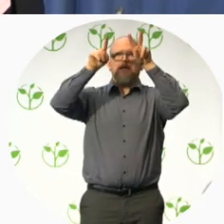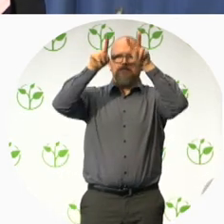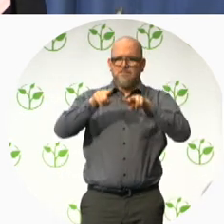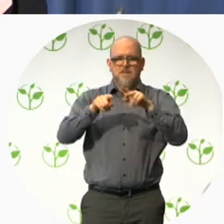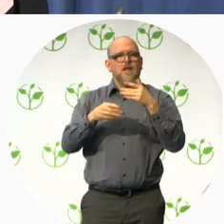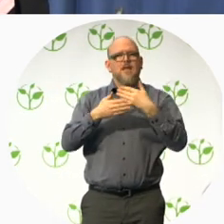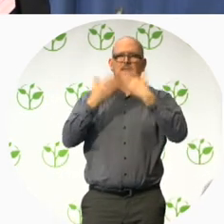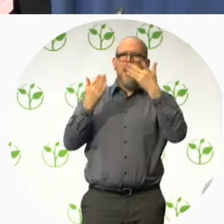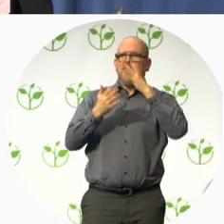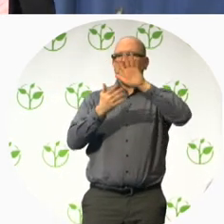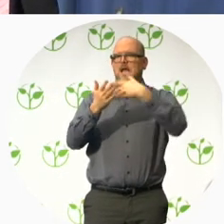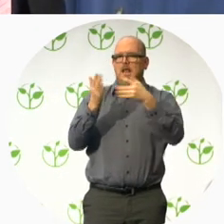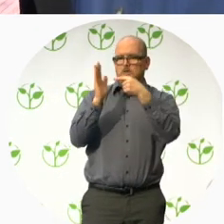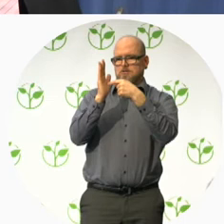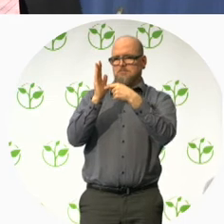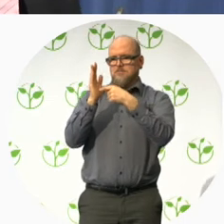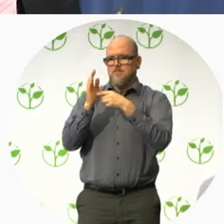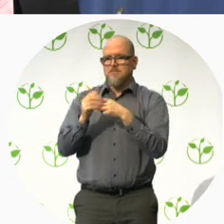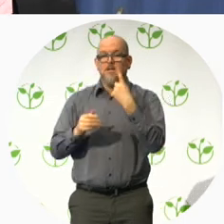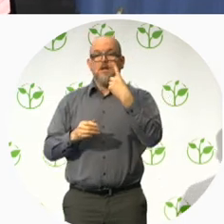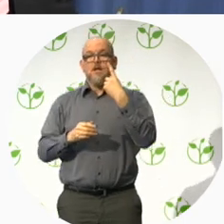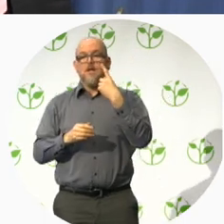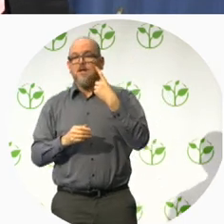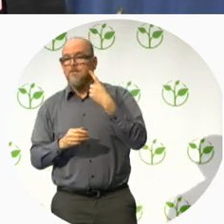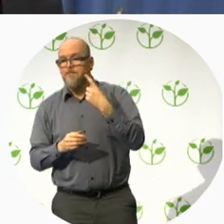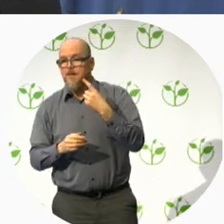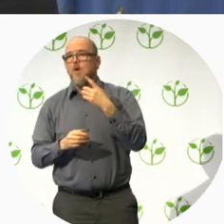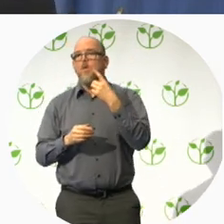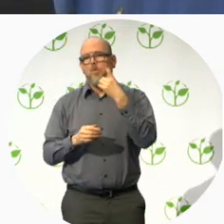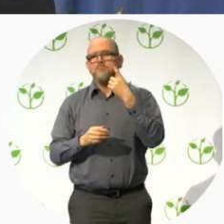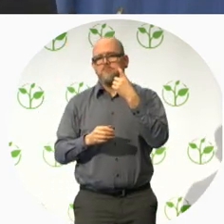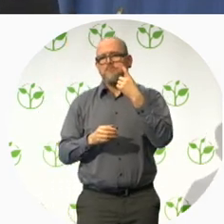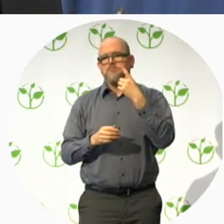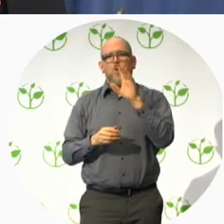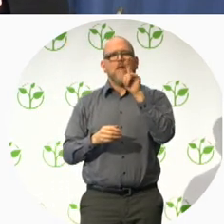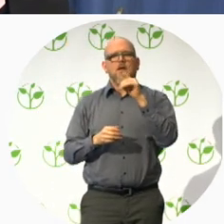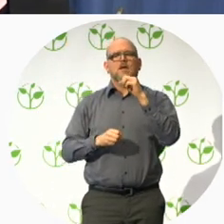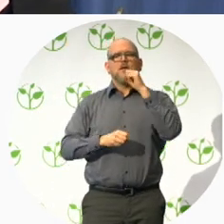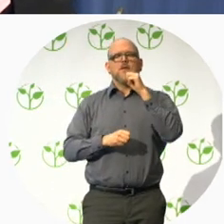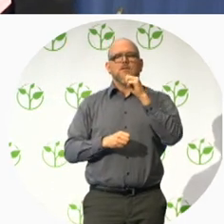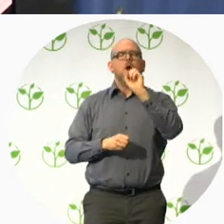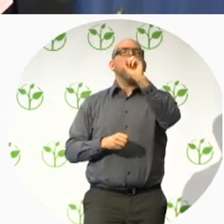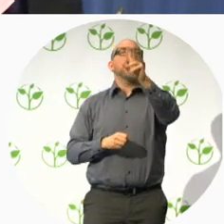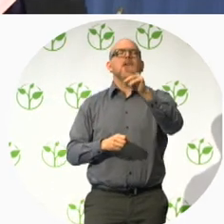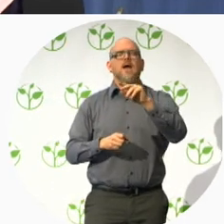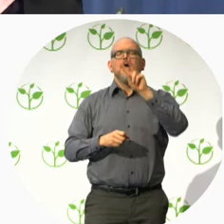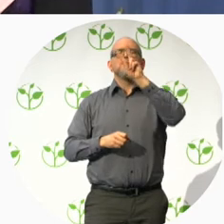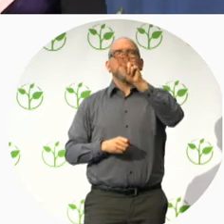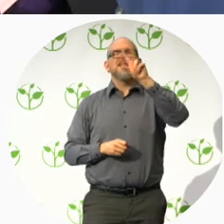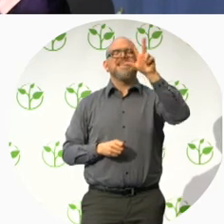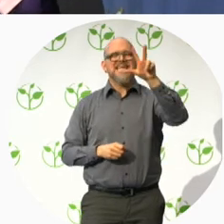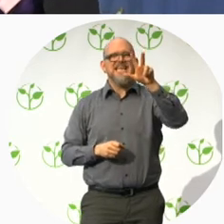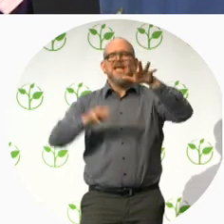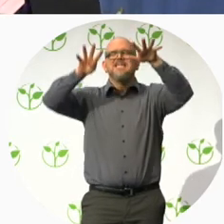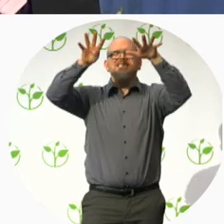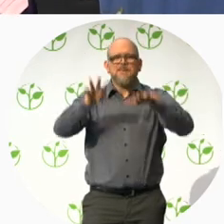Day for September, the International Day for the Sign Language on September